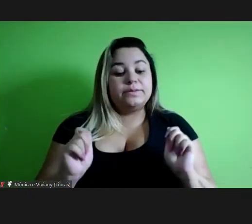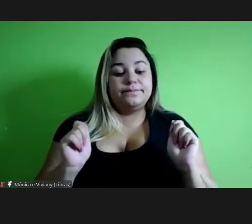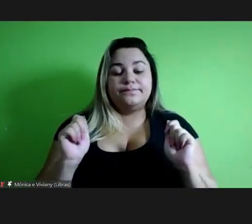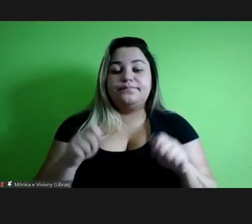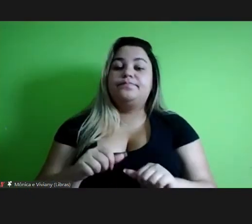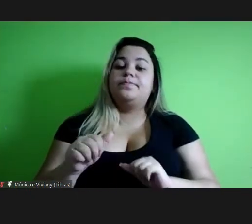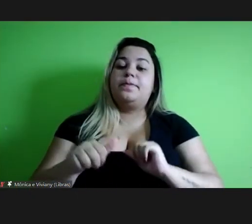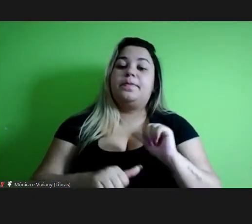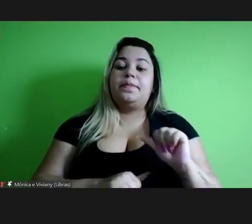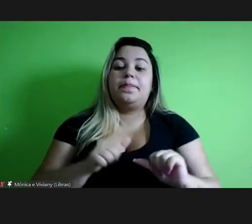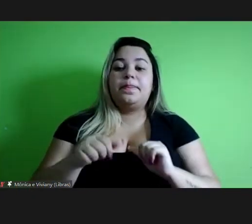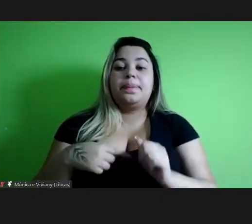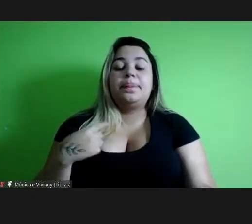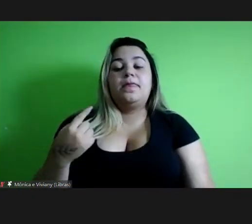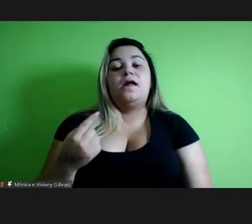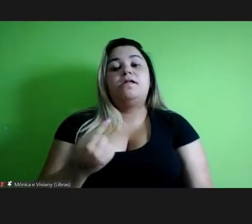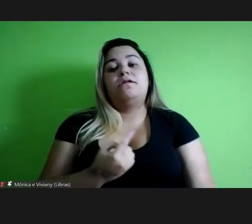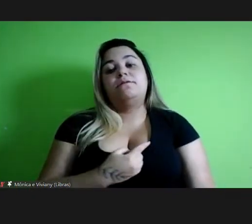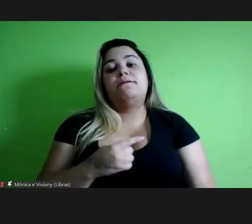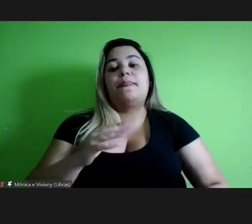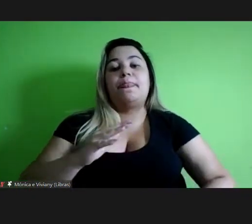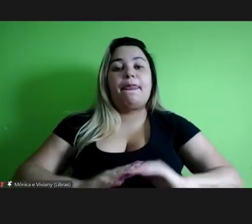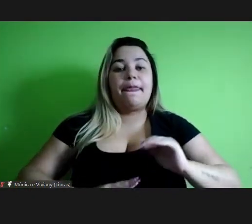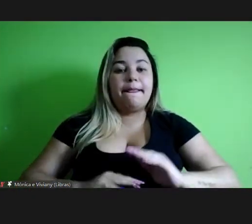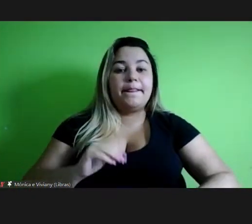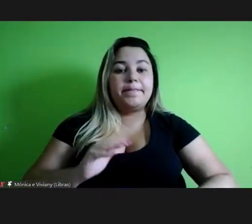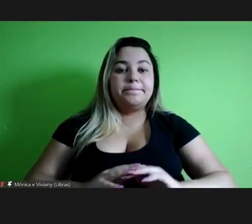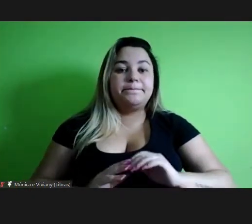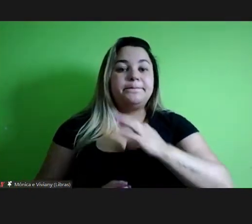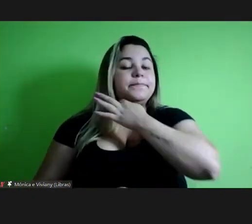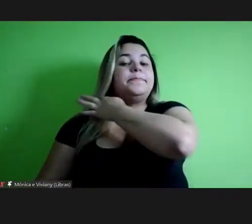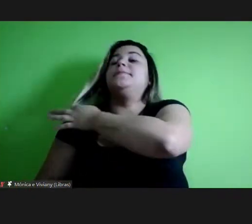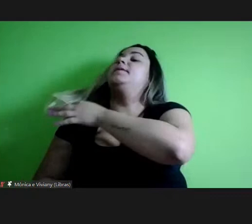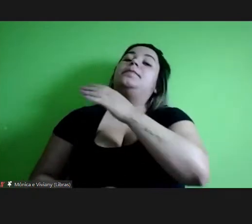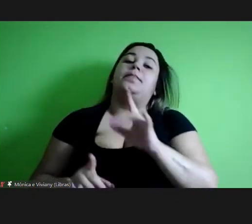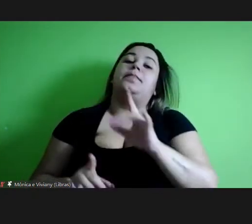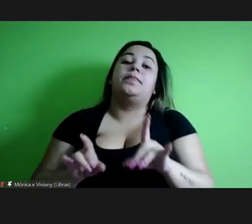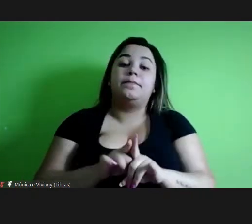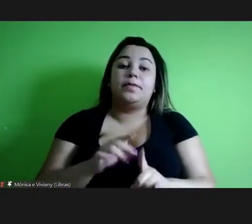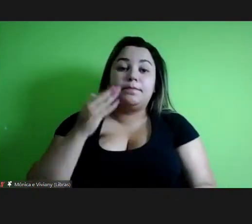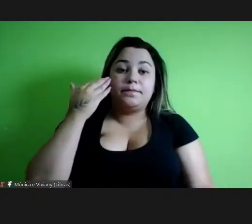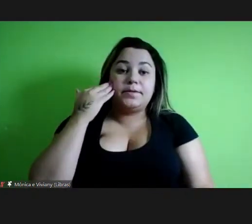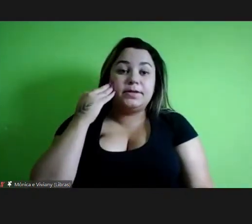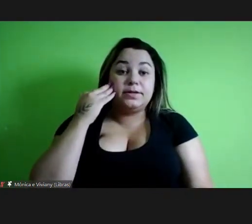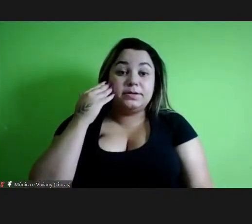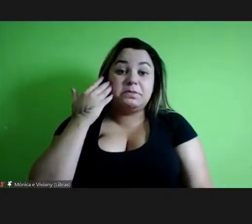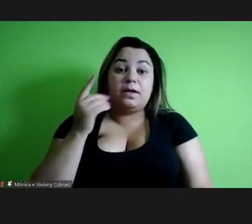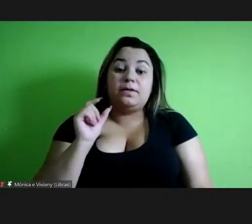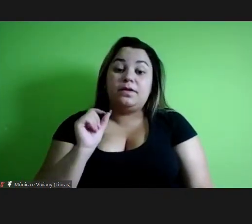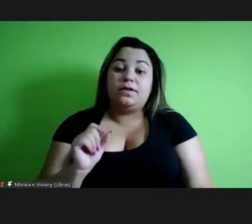have to think about this aspect. We have to change in the way we behave in food and diets, and